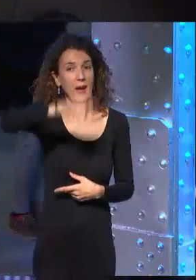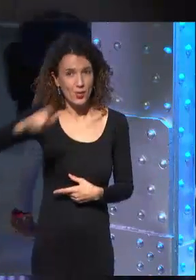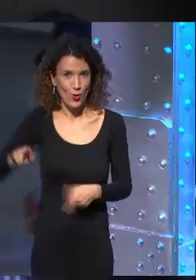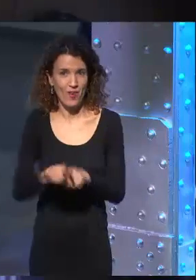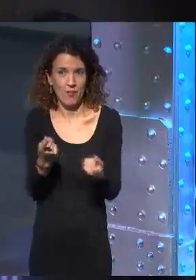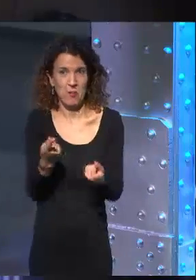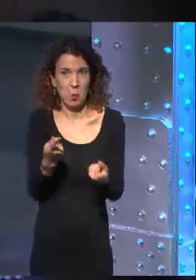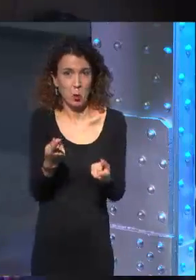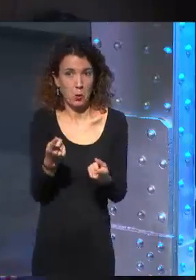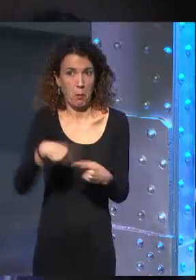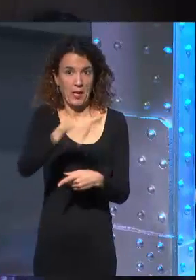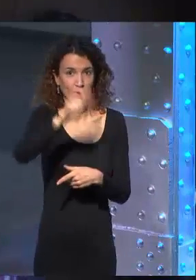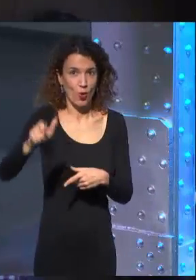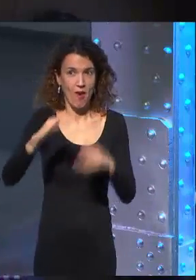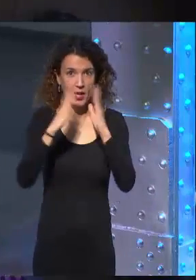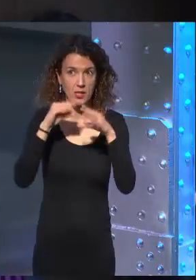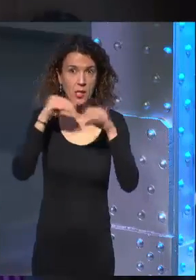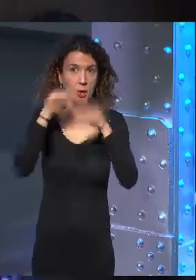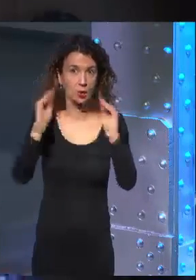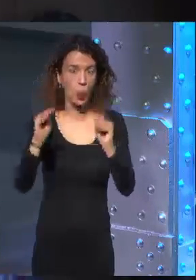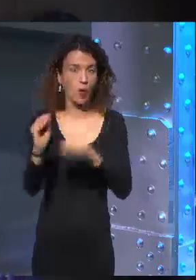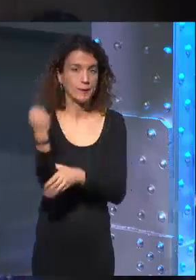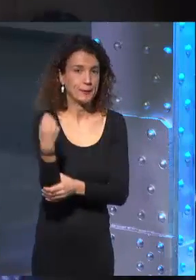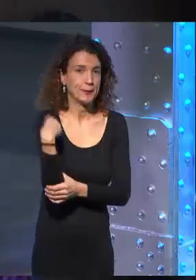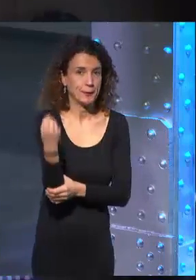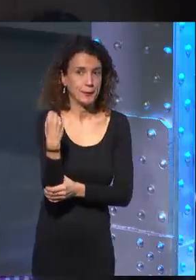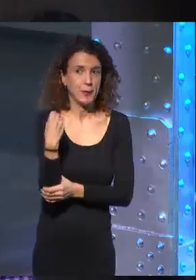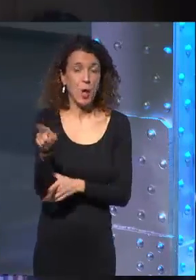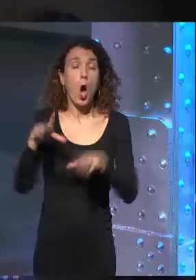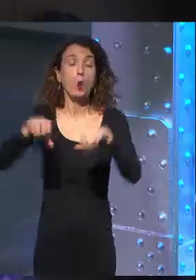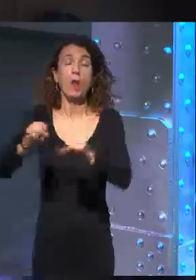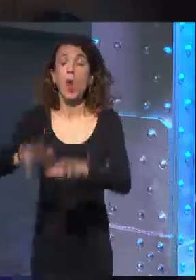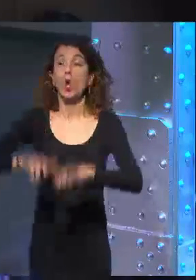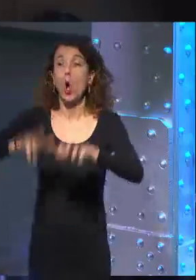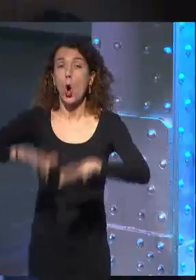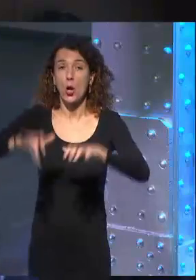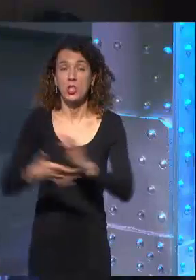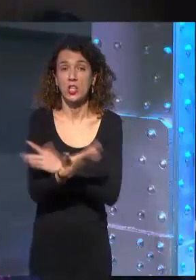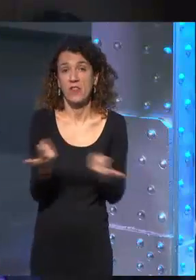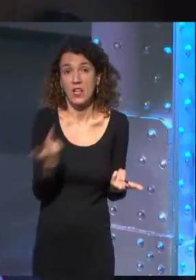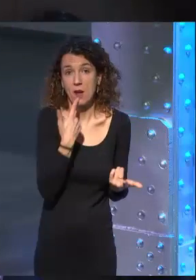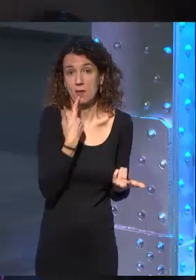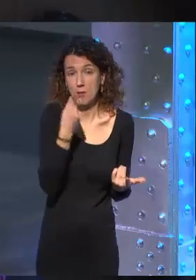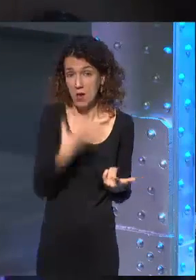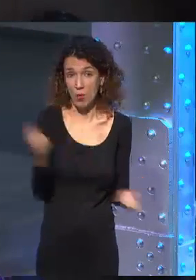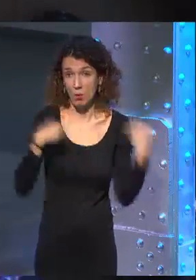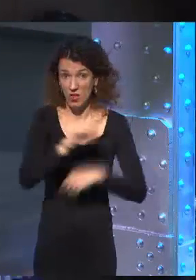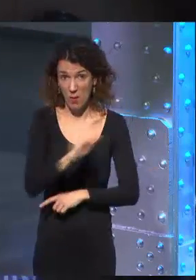many conferences over the internet, you see people who are not paying any attention at all, and they're